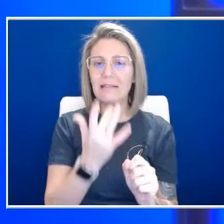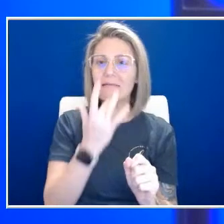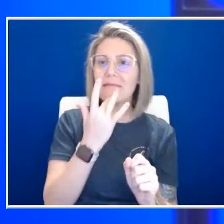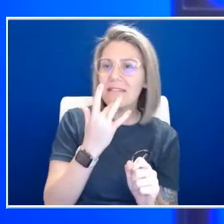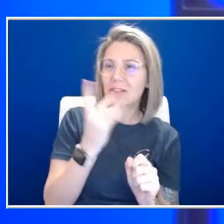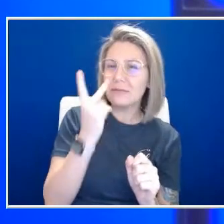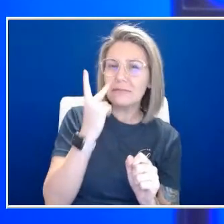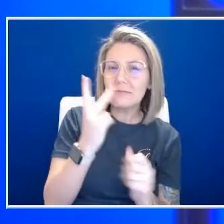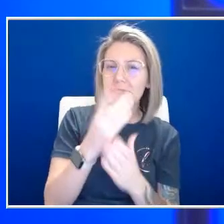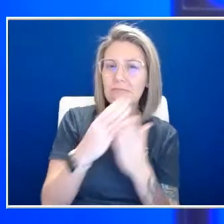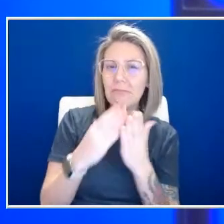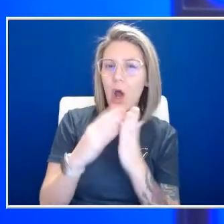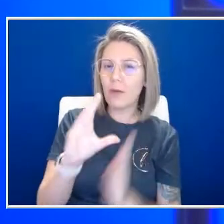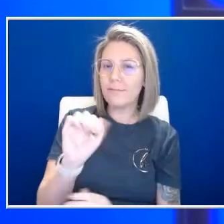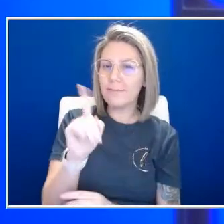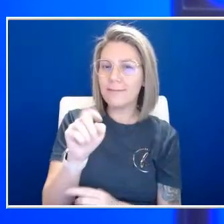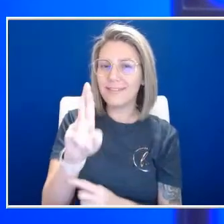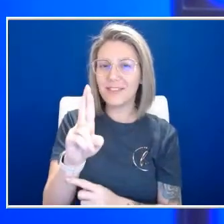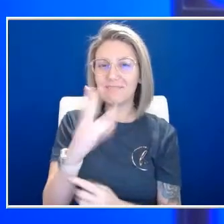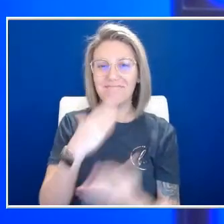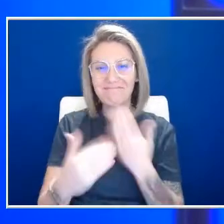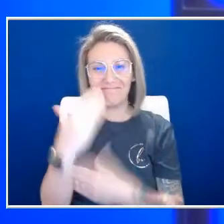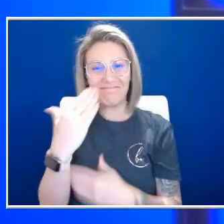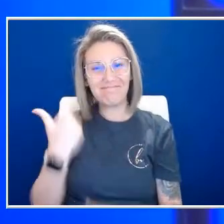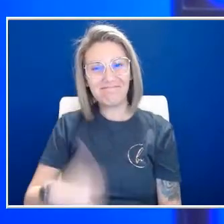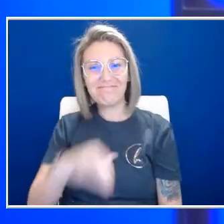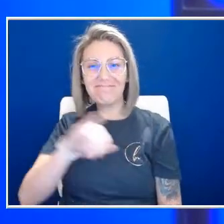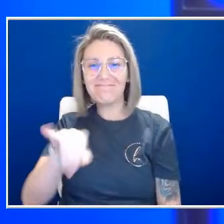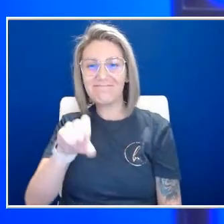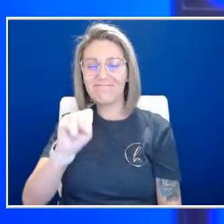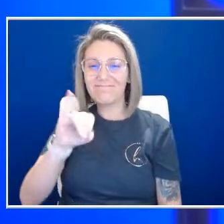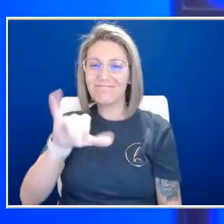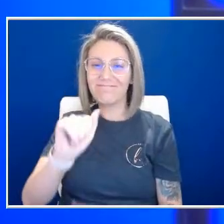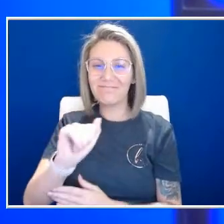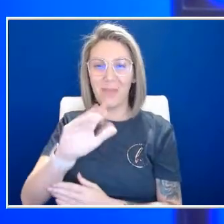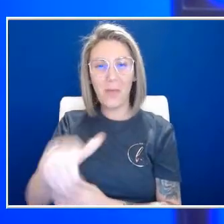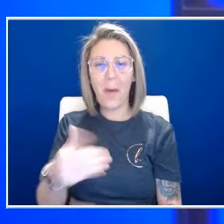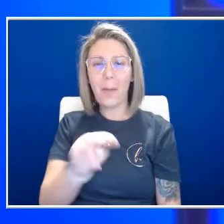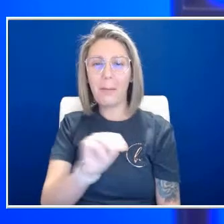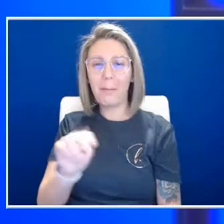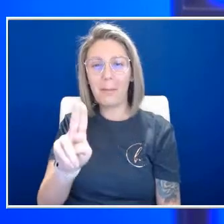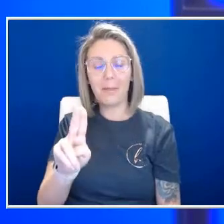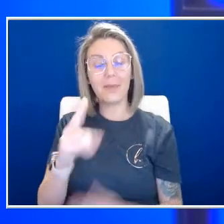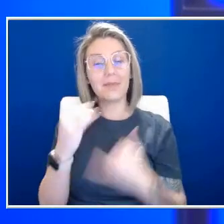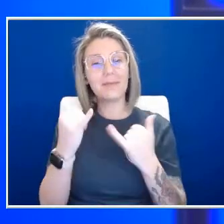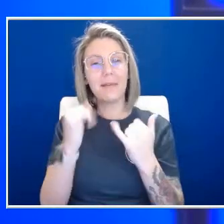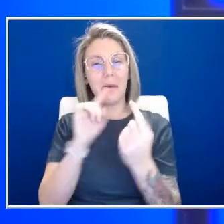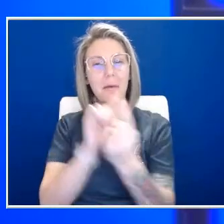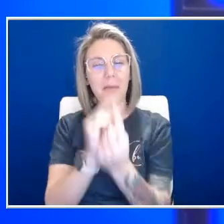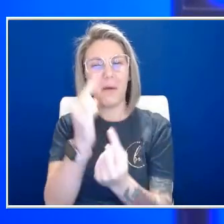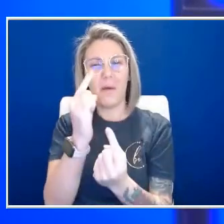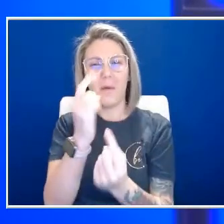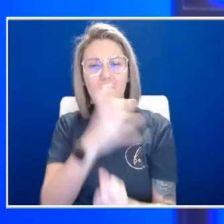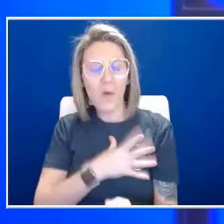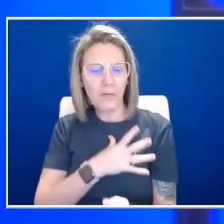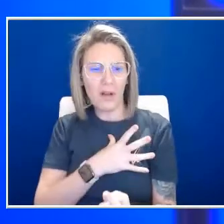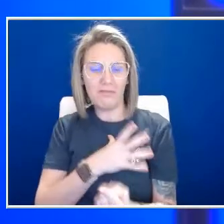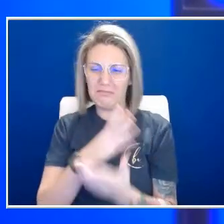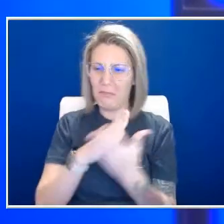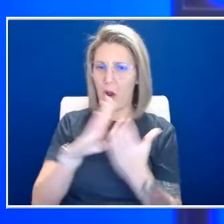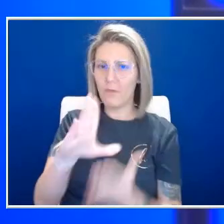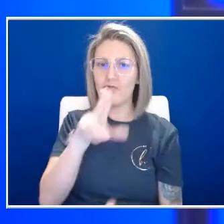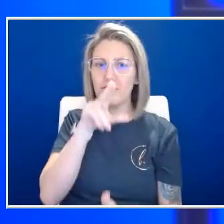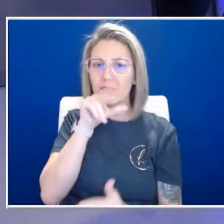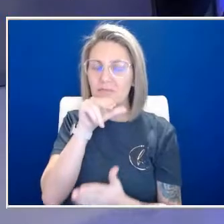morning, I'm Jessica Lovell. Welcome to the Morning Medical Update. Today, we meet one woman who lost part of her tongue to help save her